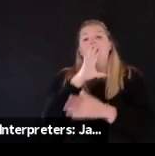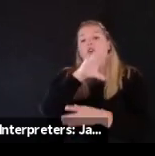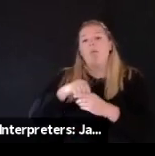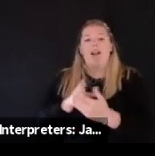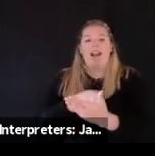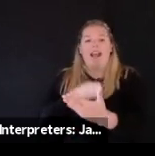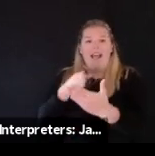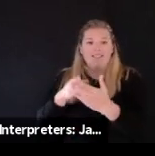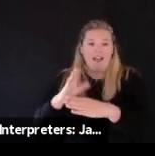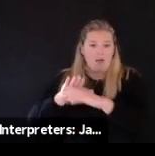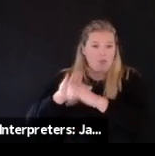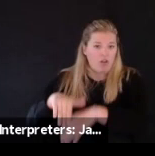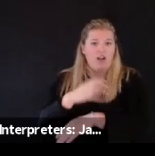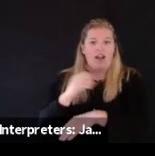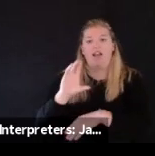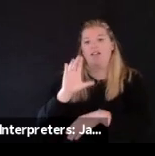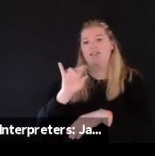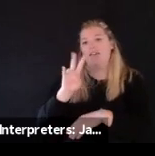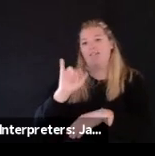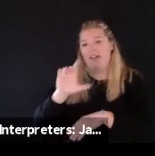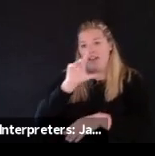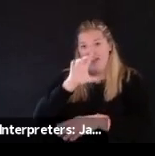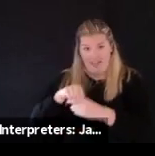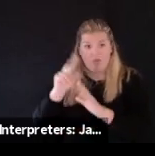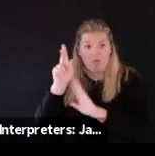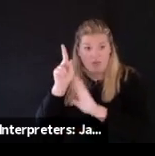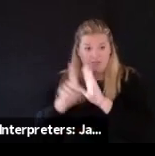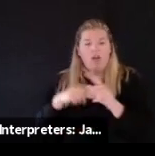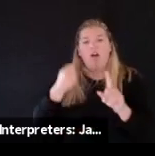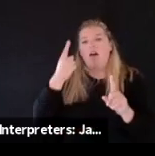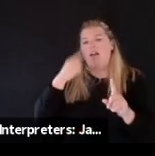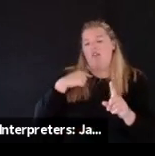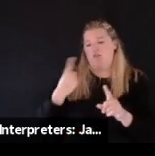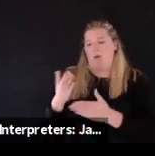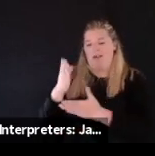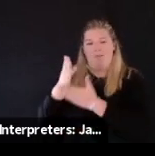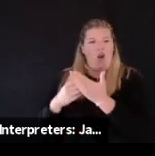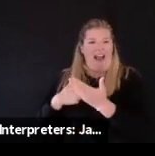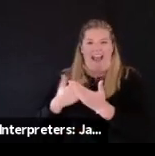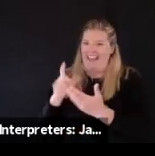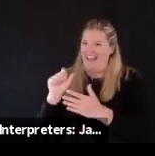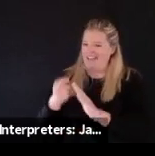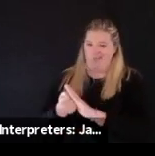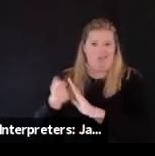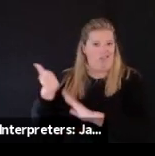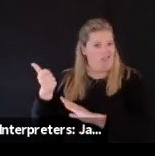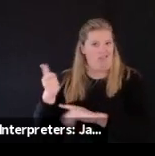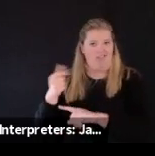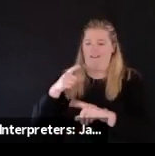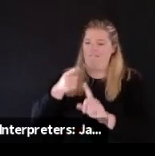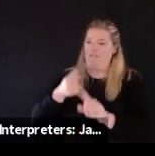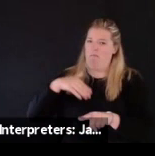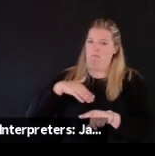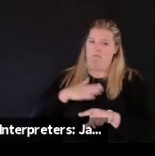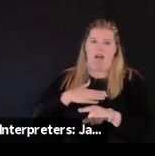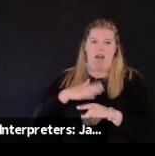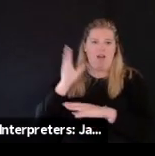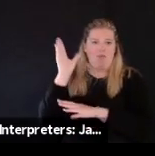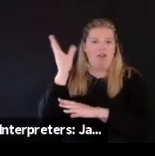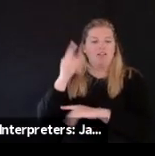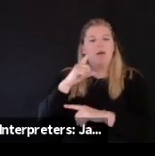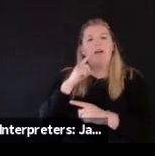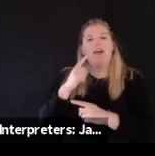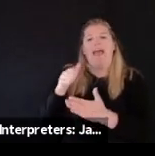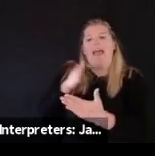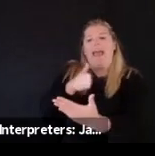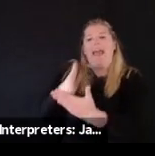programming. There's an entire section that unfortunately I just had to cut out where I unpack what is anti-oppression, because